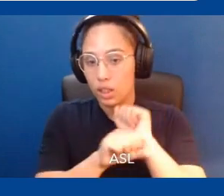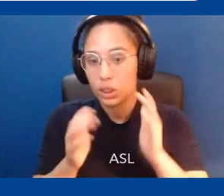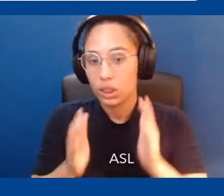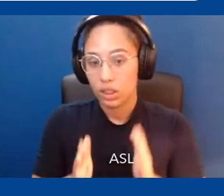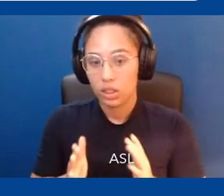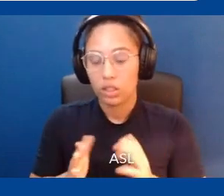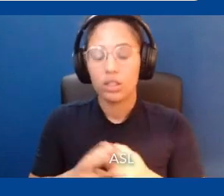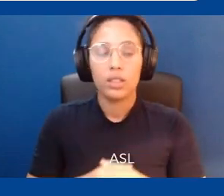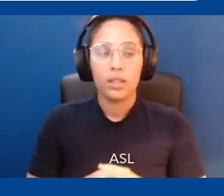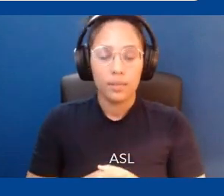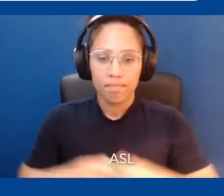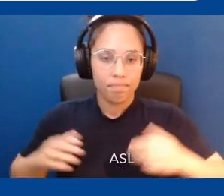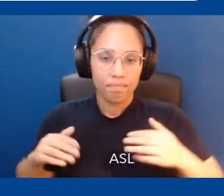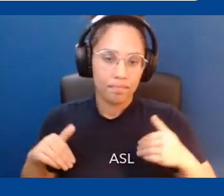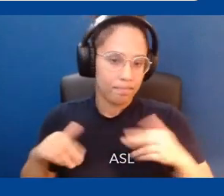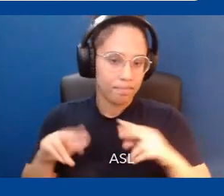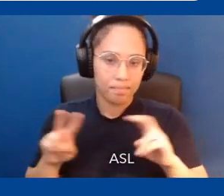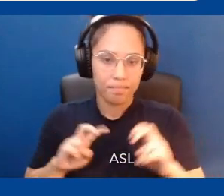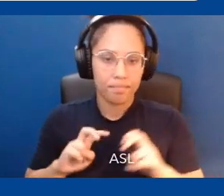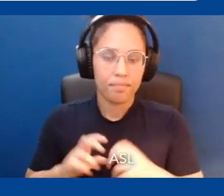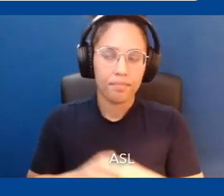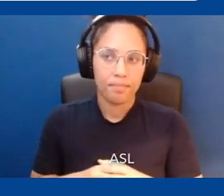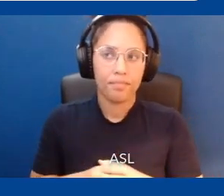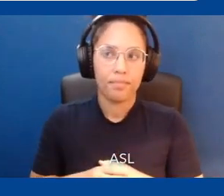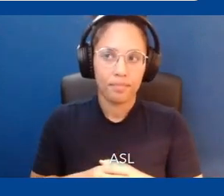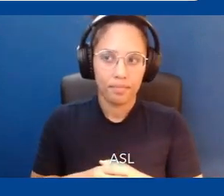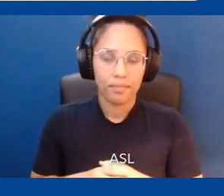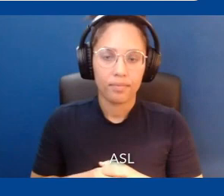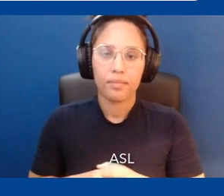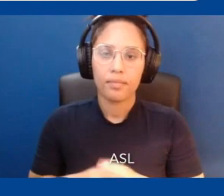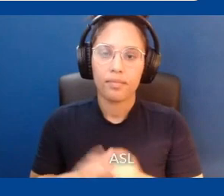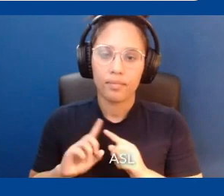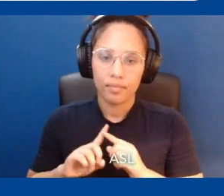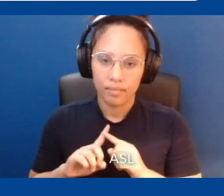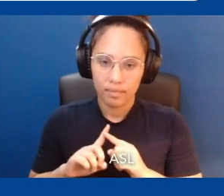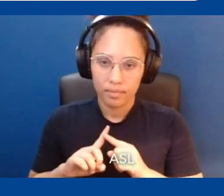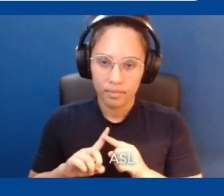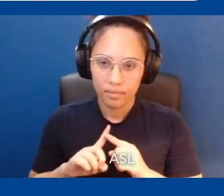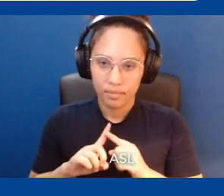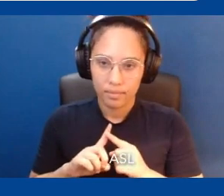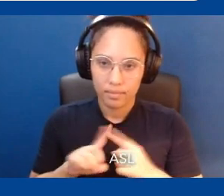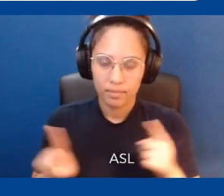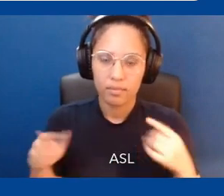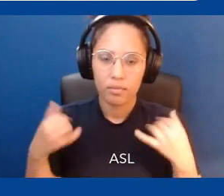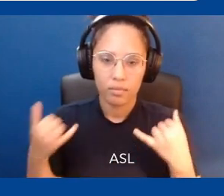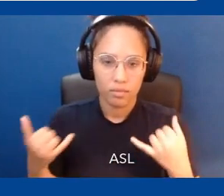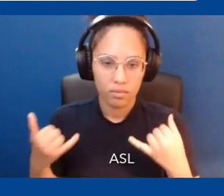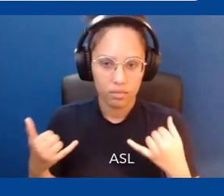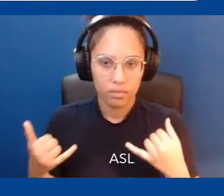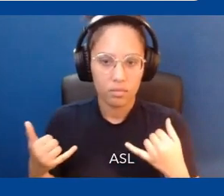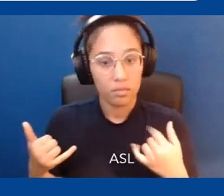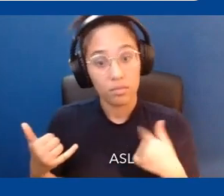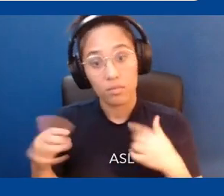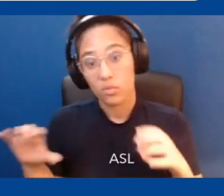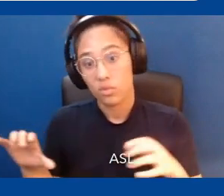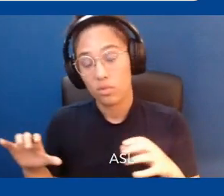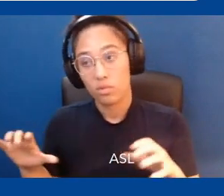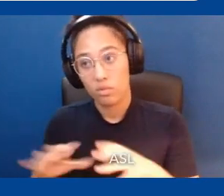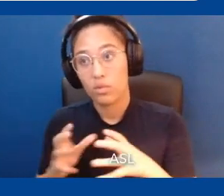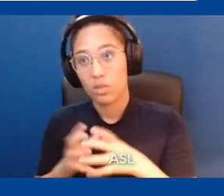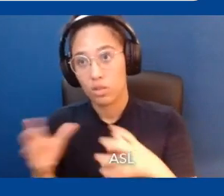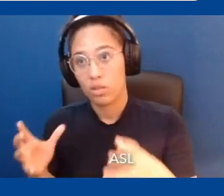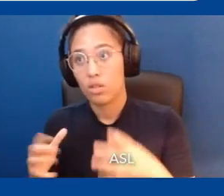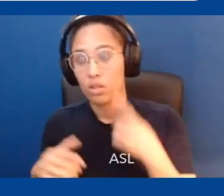I'm doing a lab since like for 6 years now in